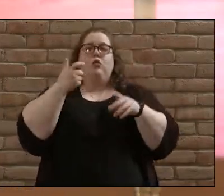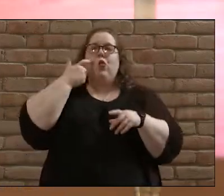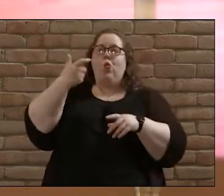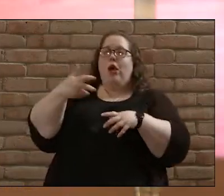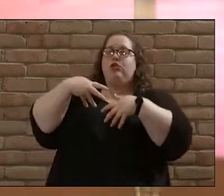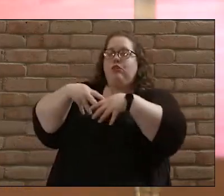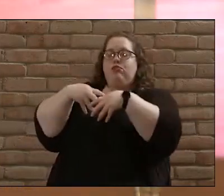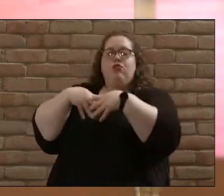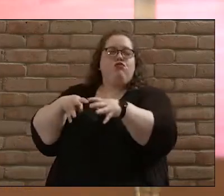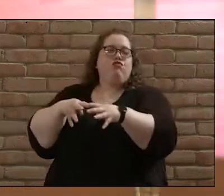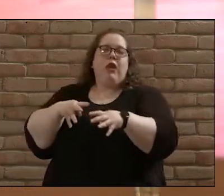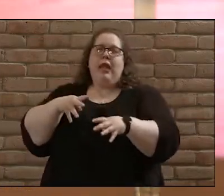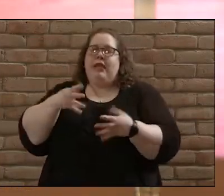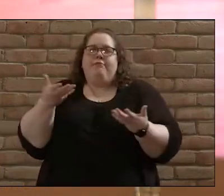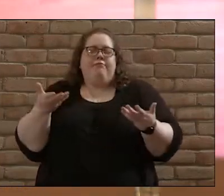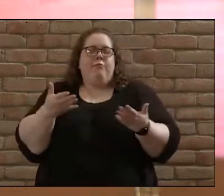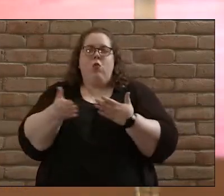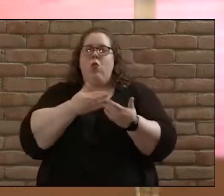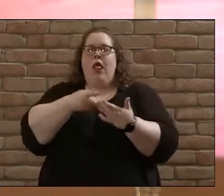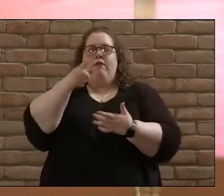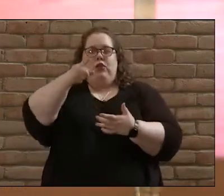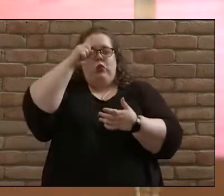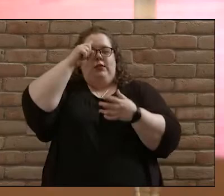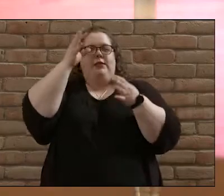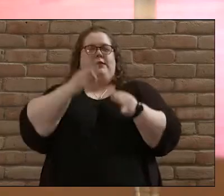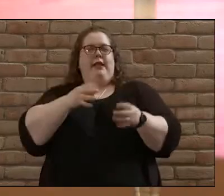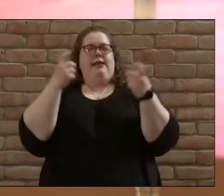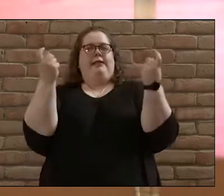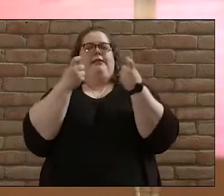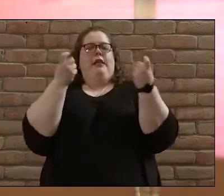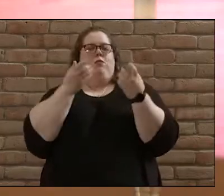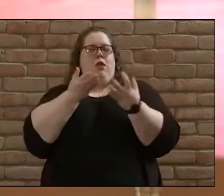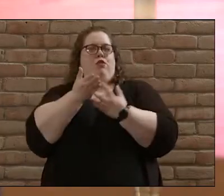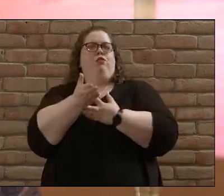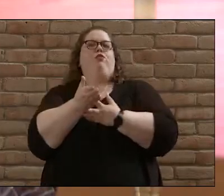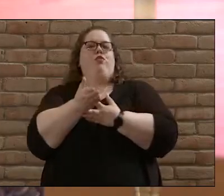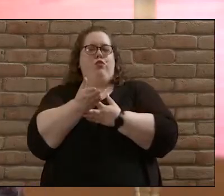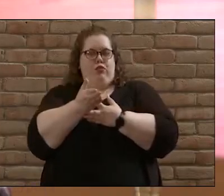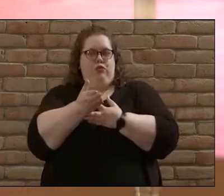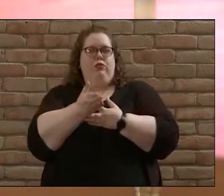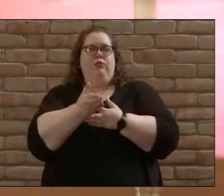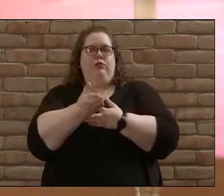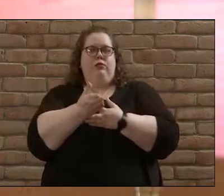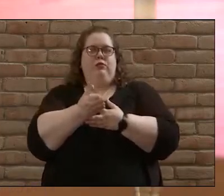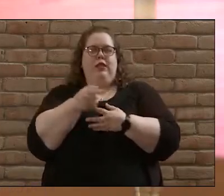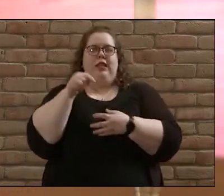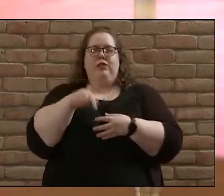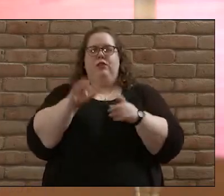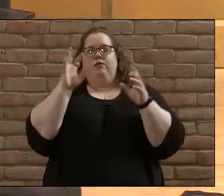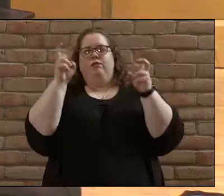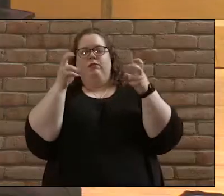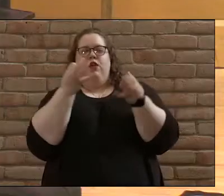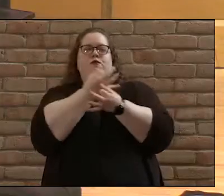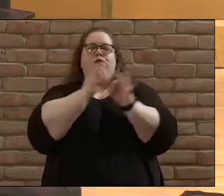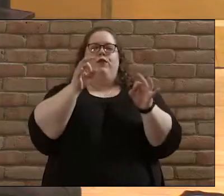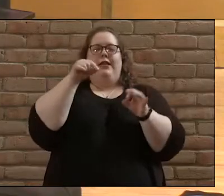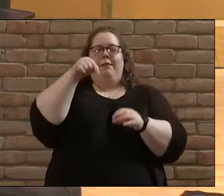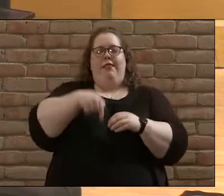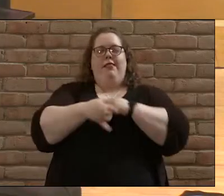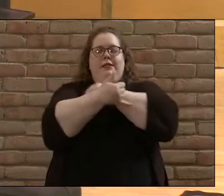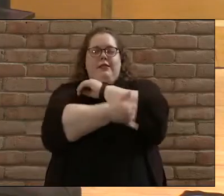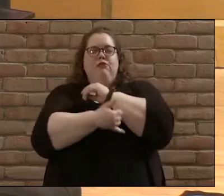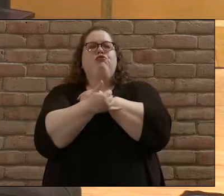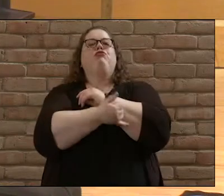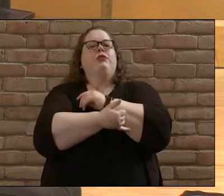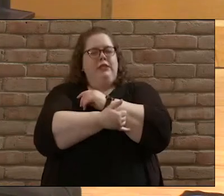to celebrate the status that you have as free in this country, take a moment to also